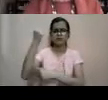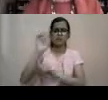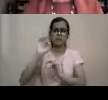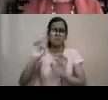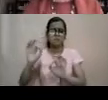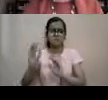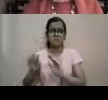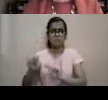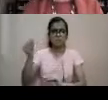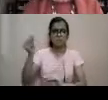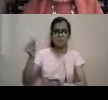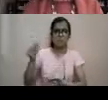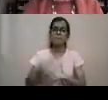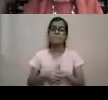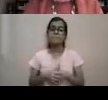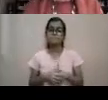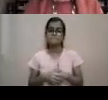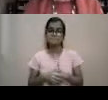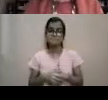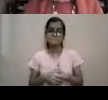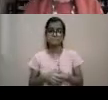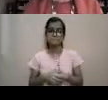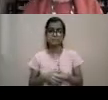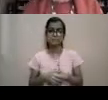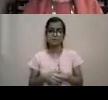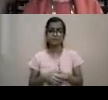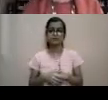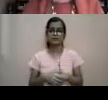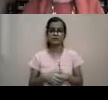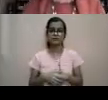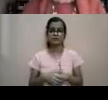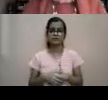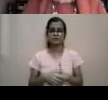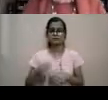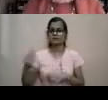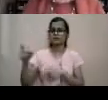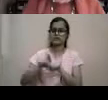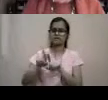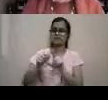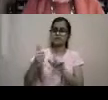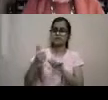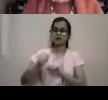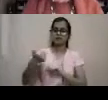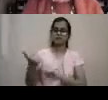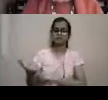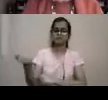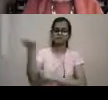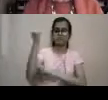And with this power comes the ability to dominate the dependence.